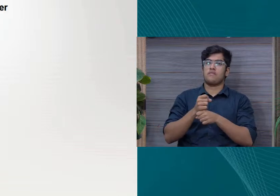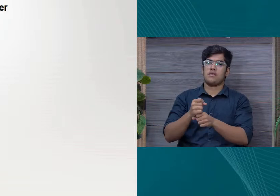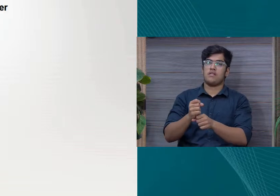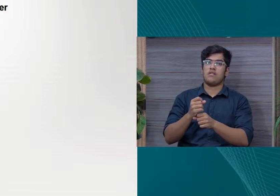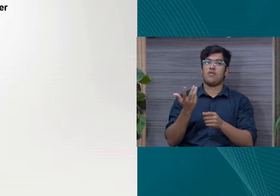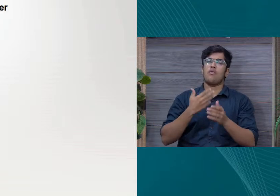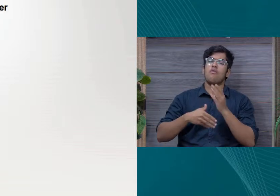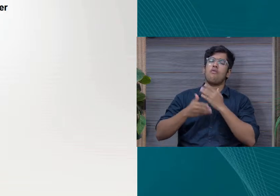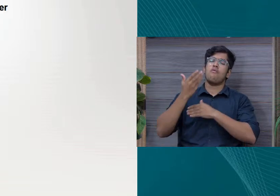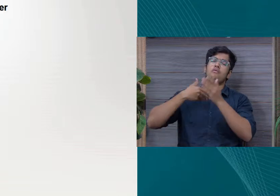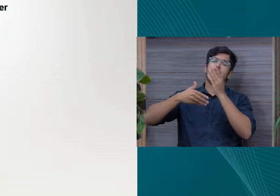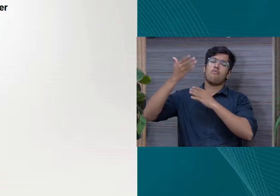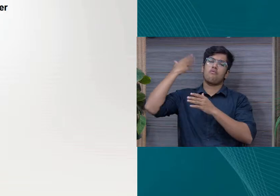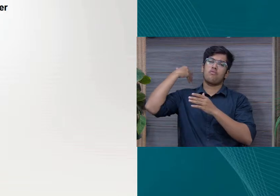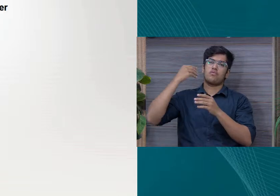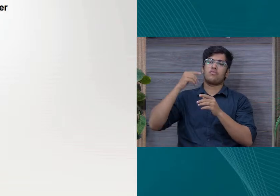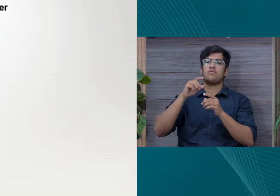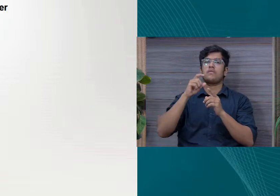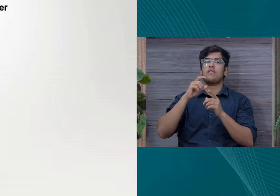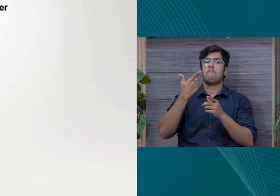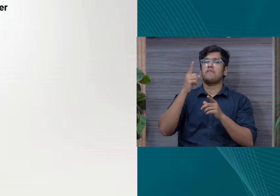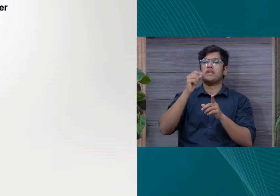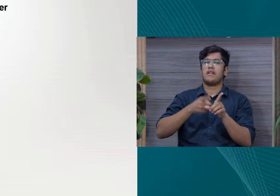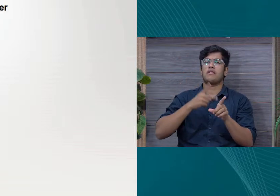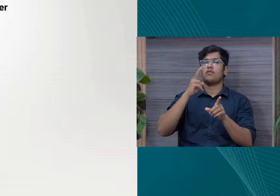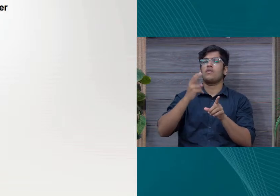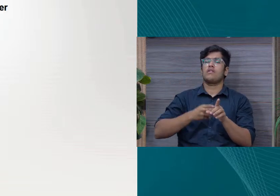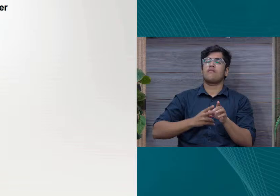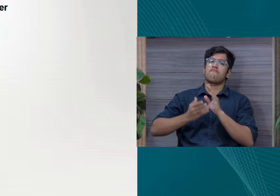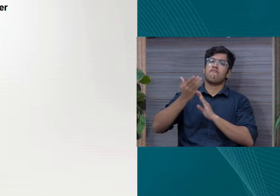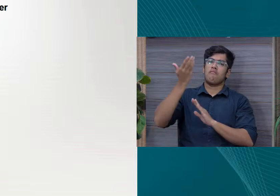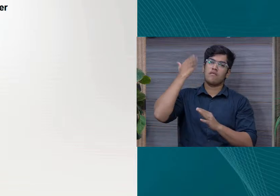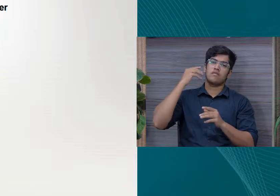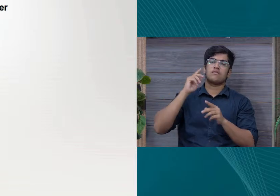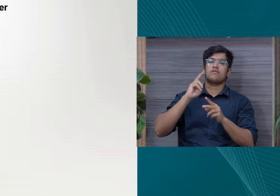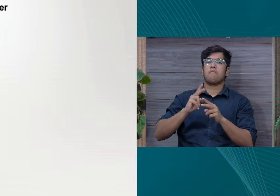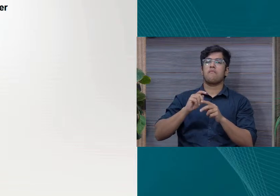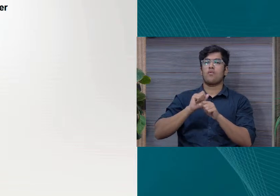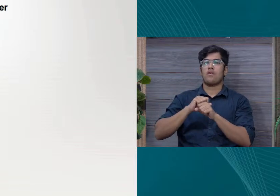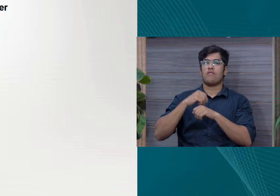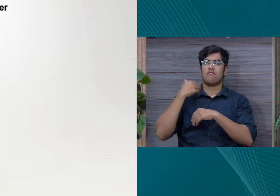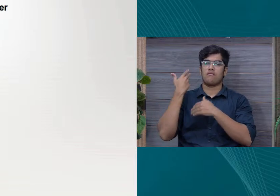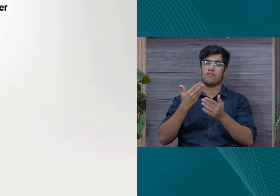from a very long time, from decades. The author's father also used to